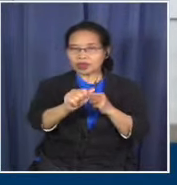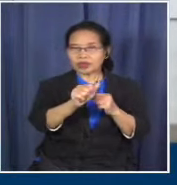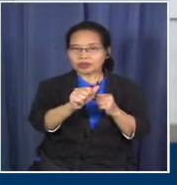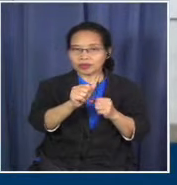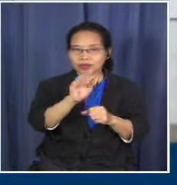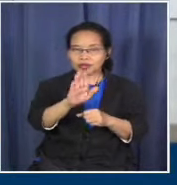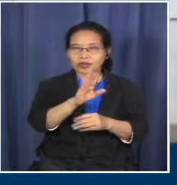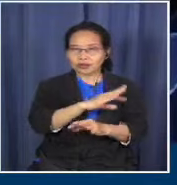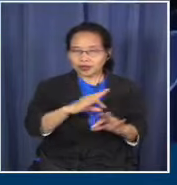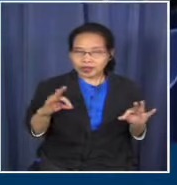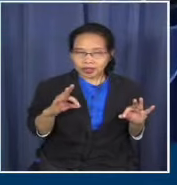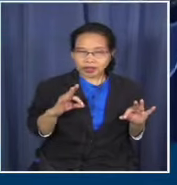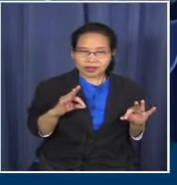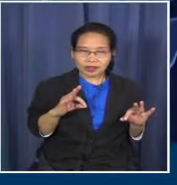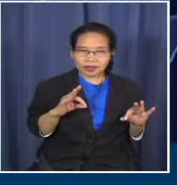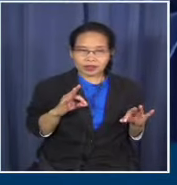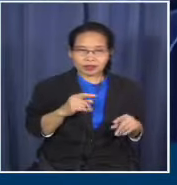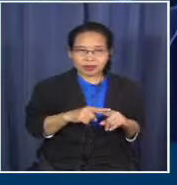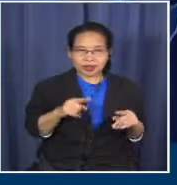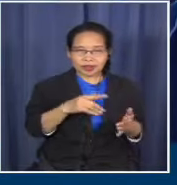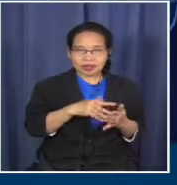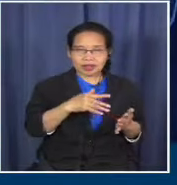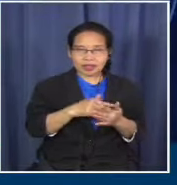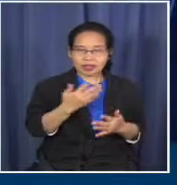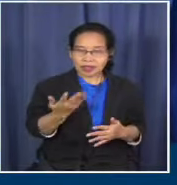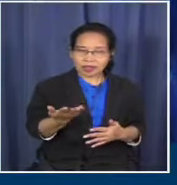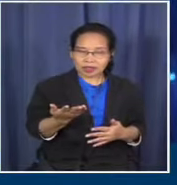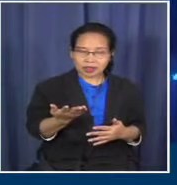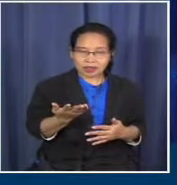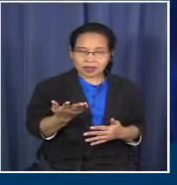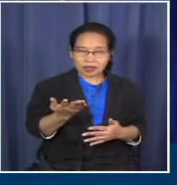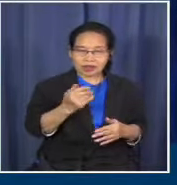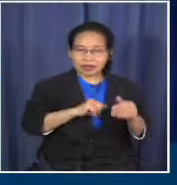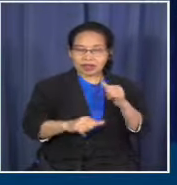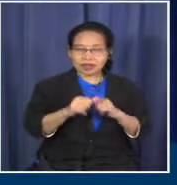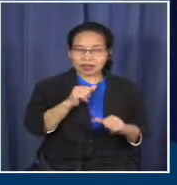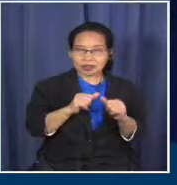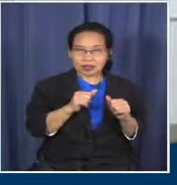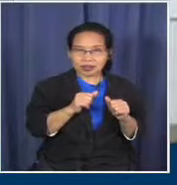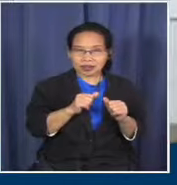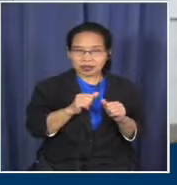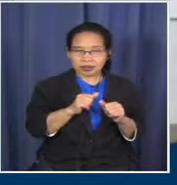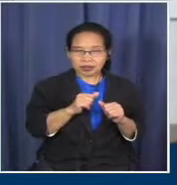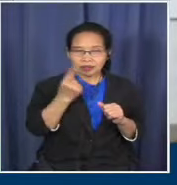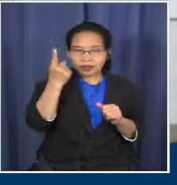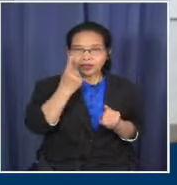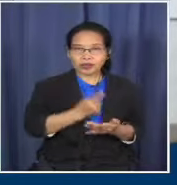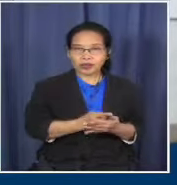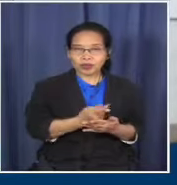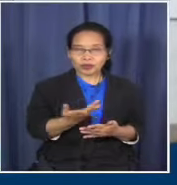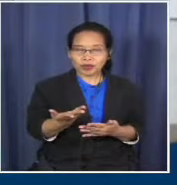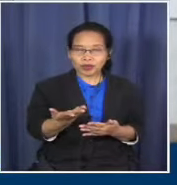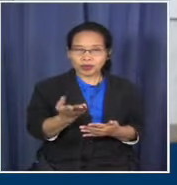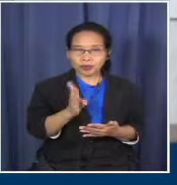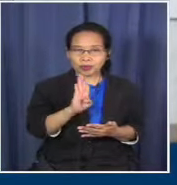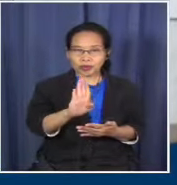Bang, it's up to you. You're free to do it. But did you study science